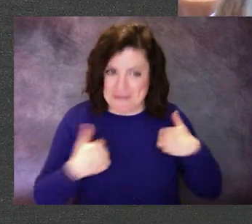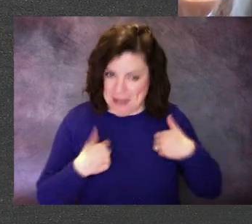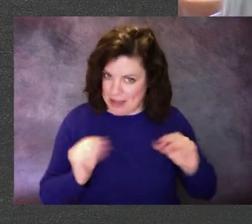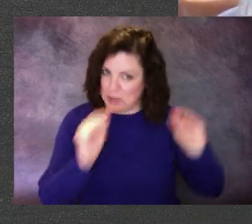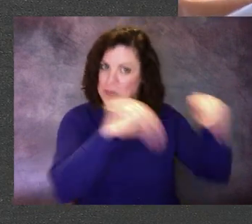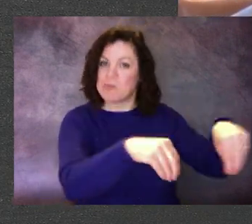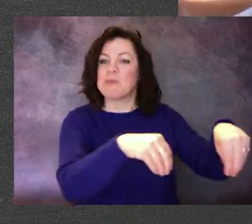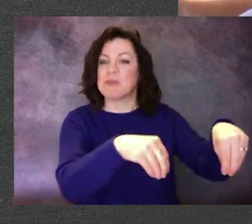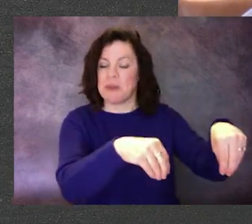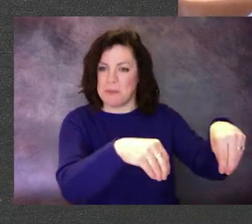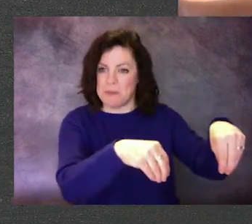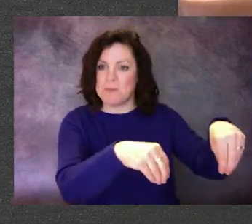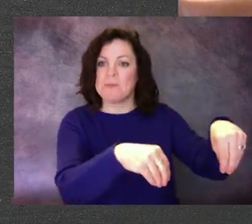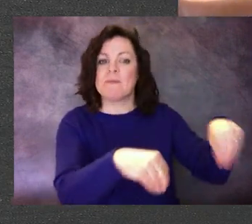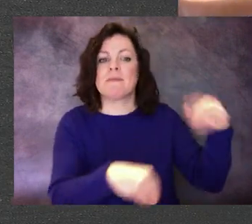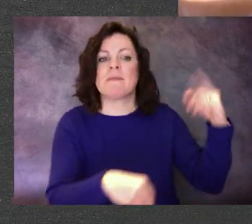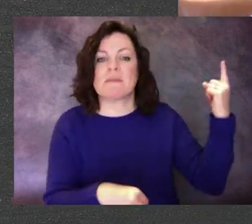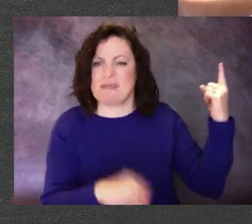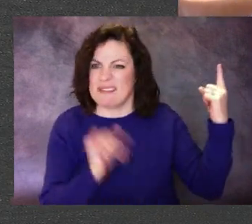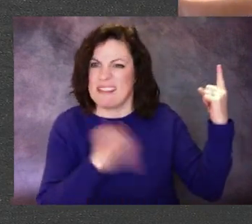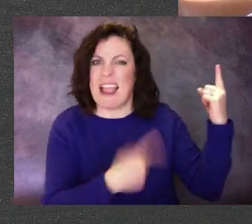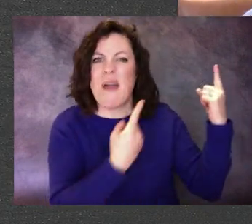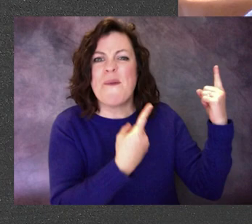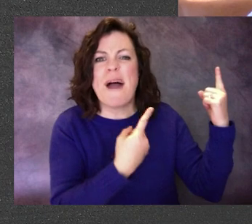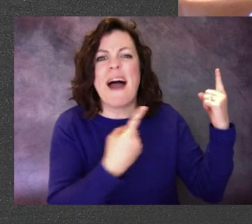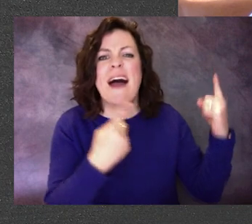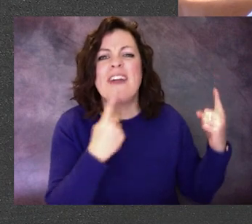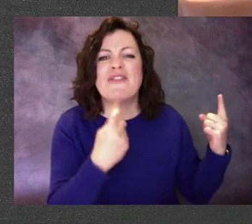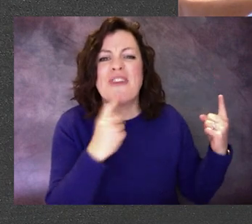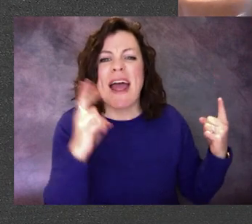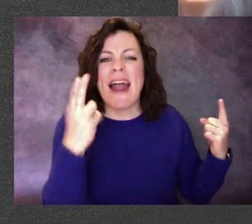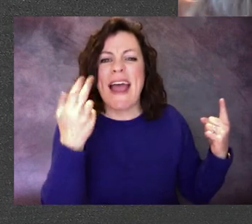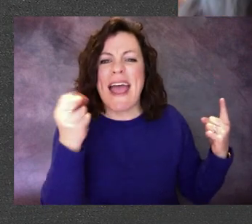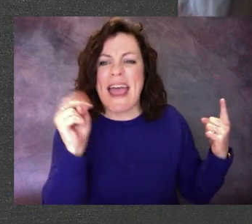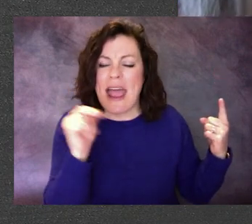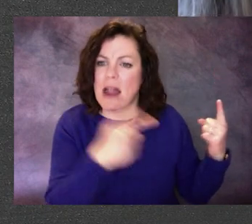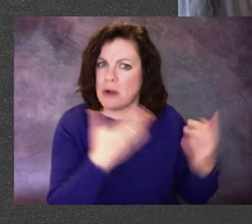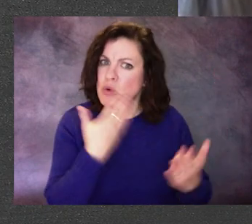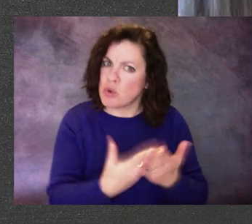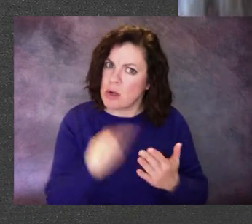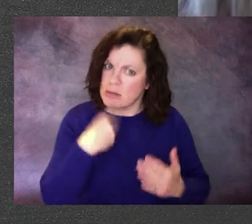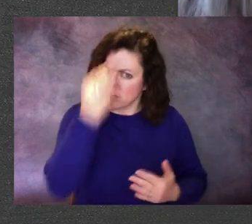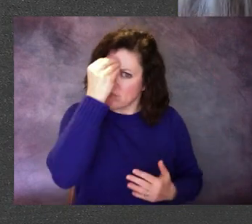one. And then I read the one with the lesson, The Little Red Hen, an old but classic, right?